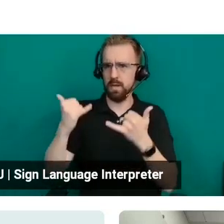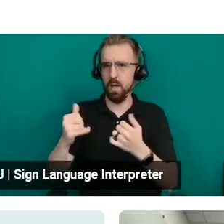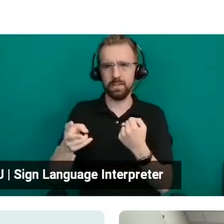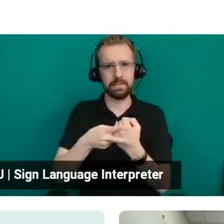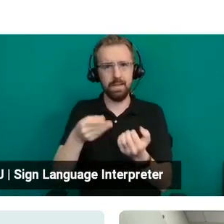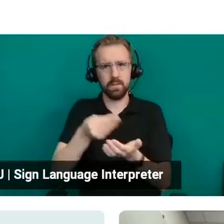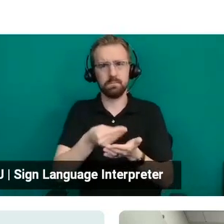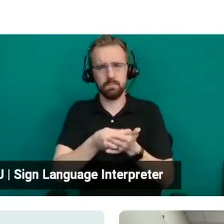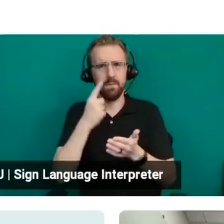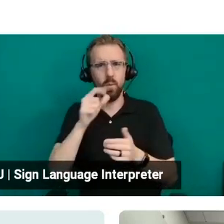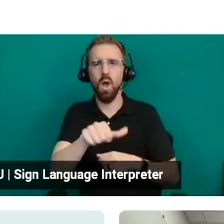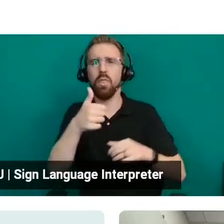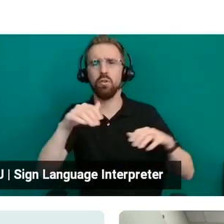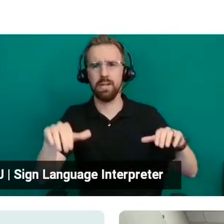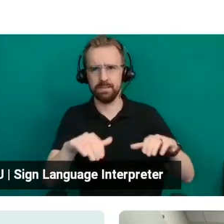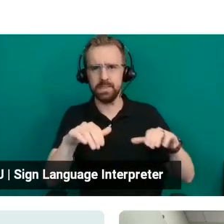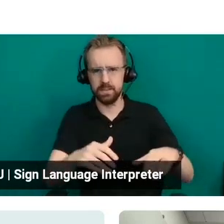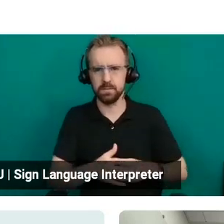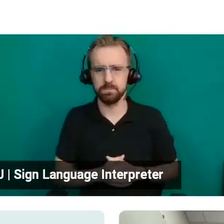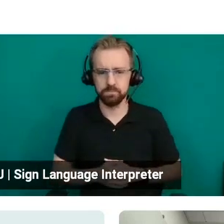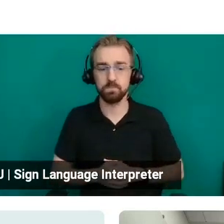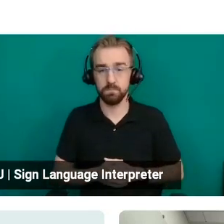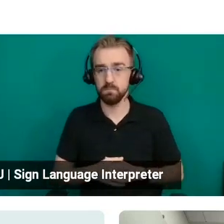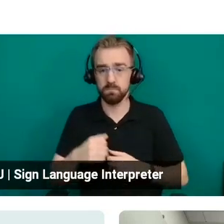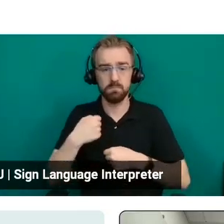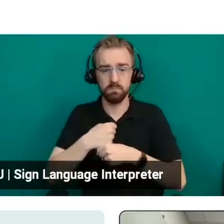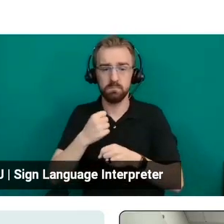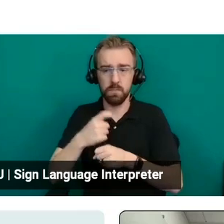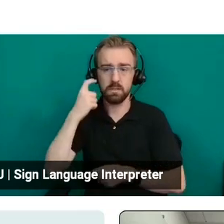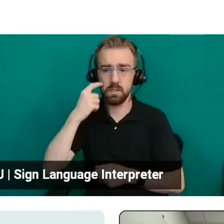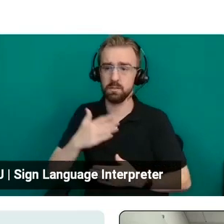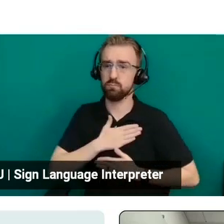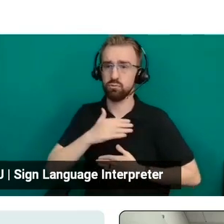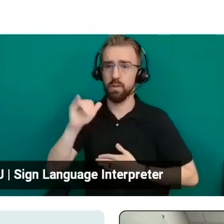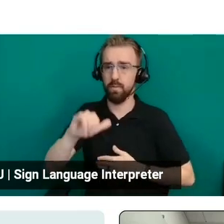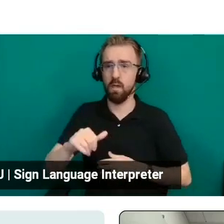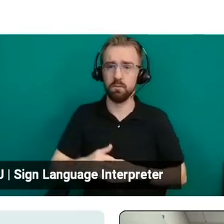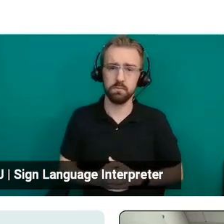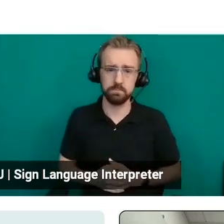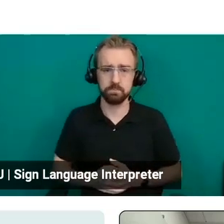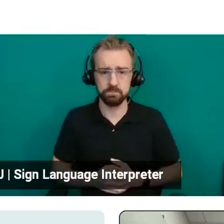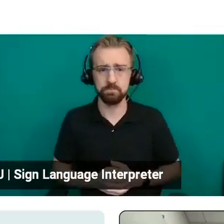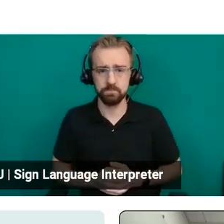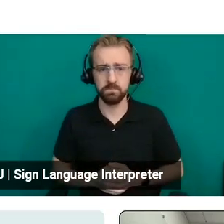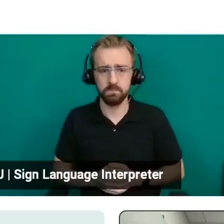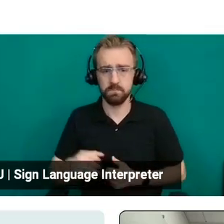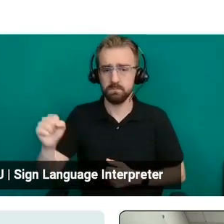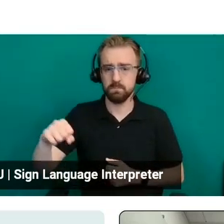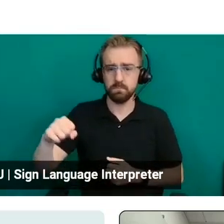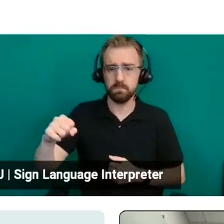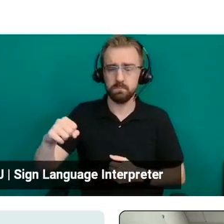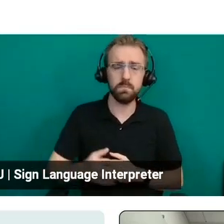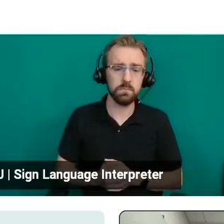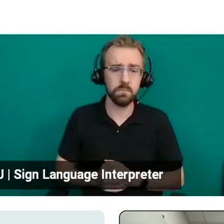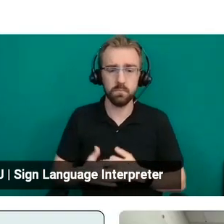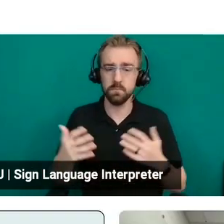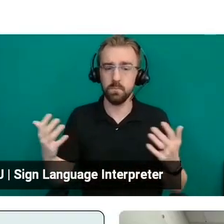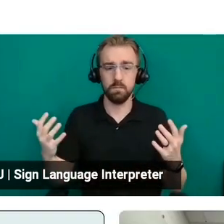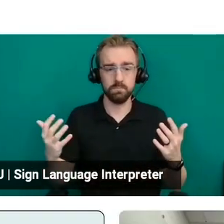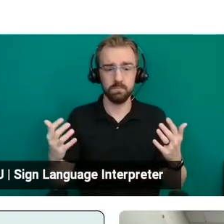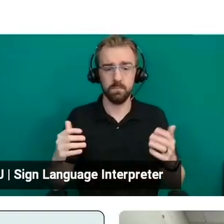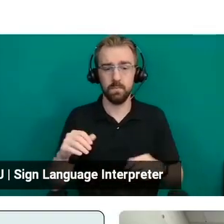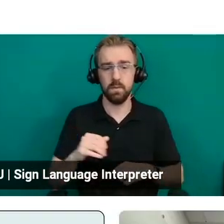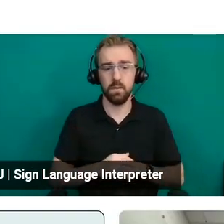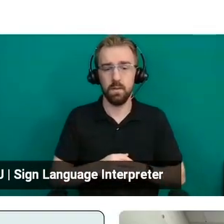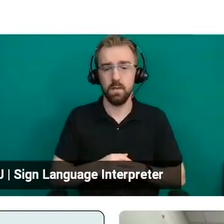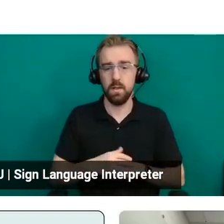for other activities. Yeah, that makes total sense. I appreciate that, the color. Yeah. Well,